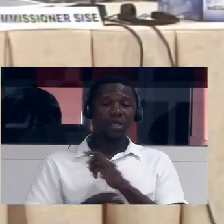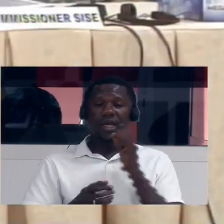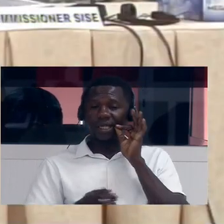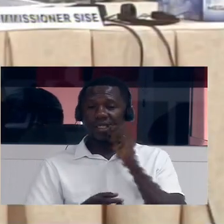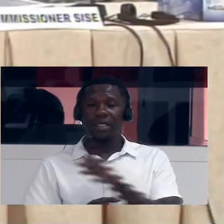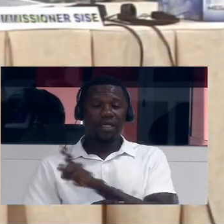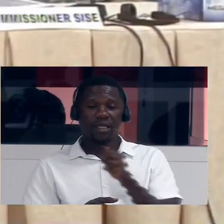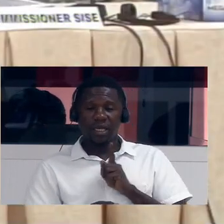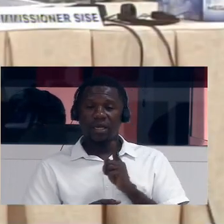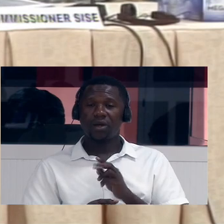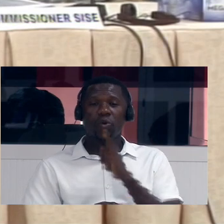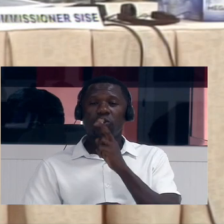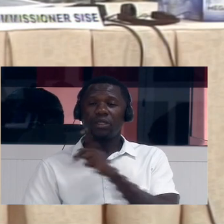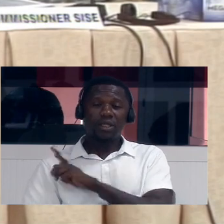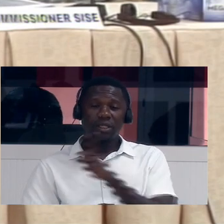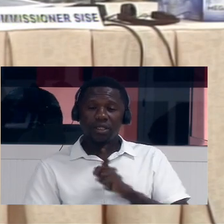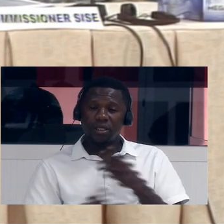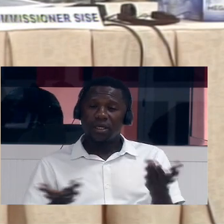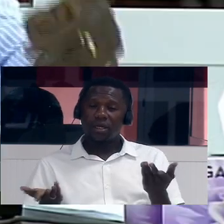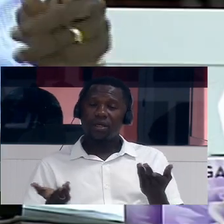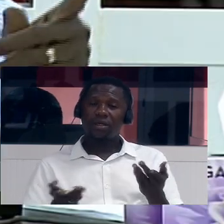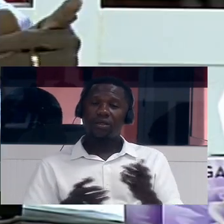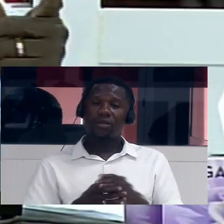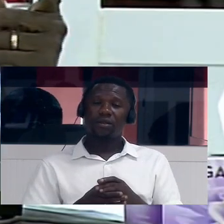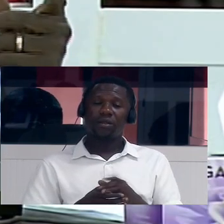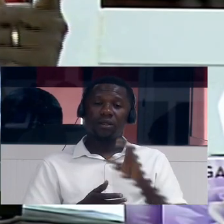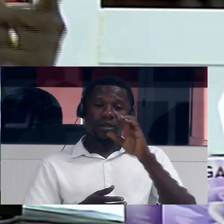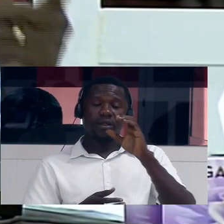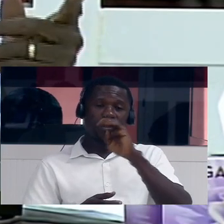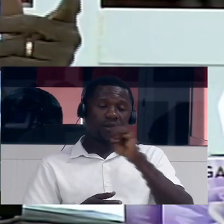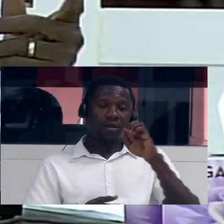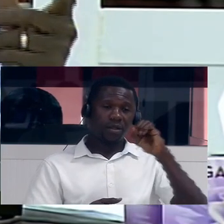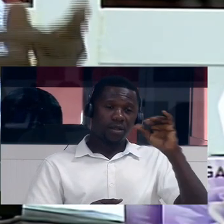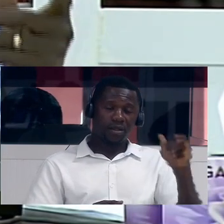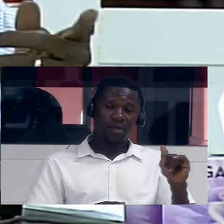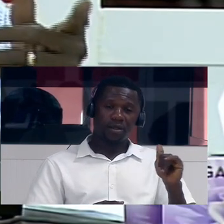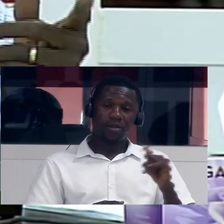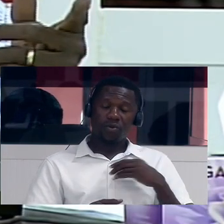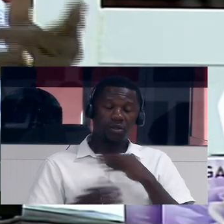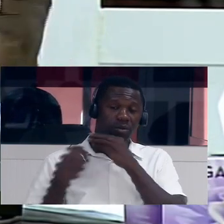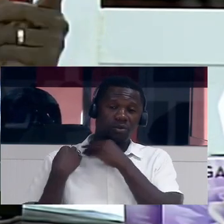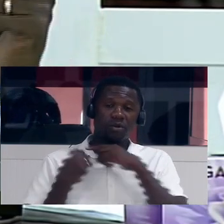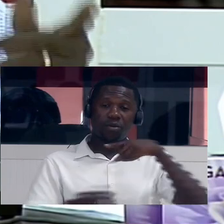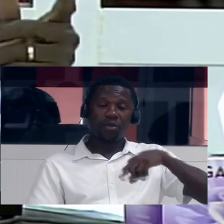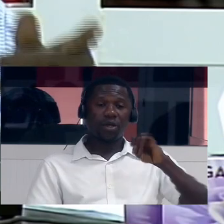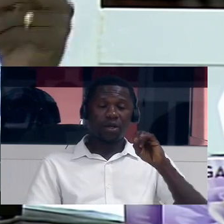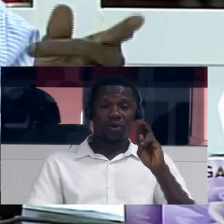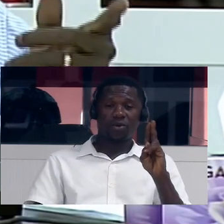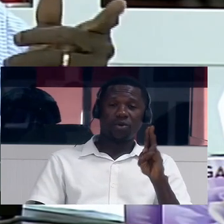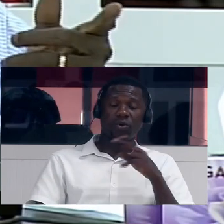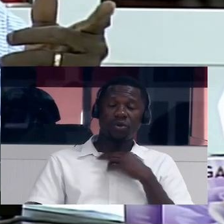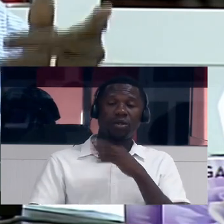Who is they? Somebody must have said so. CC, who is the officer in charge of the PIU? And who is supposed to be